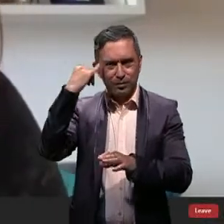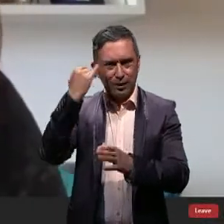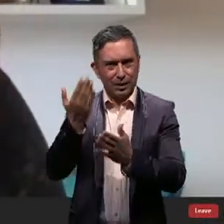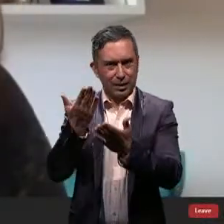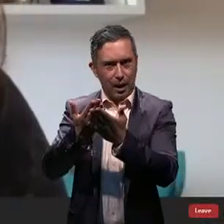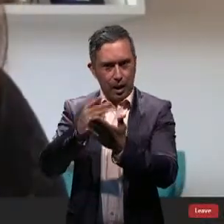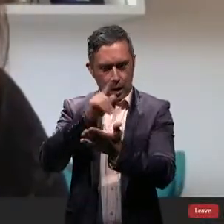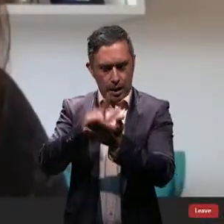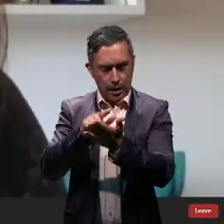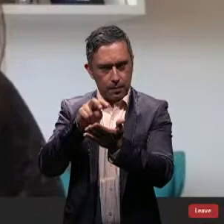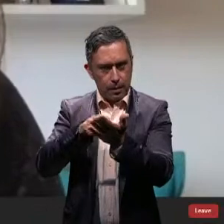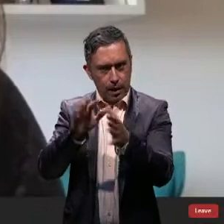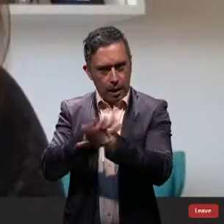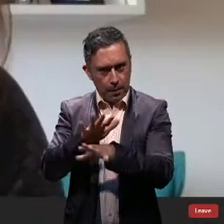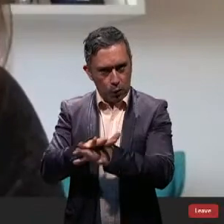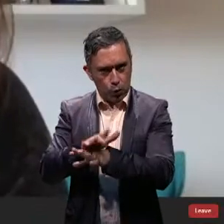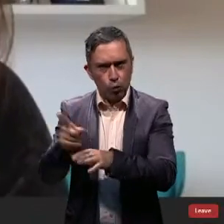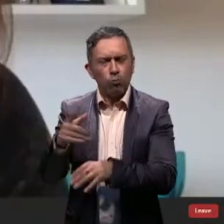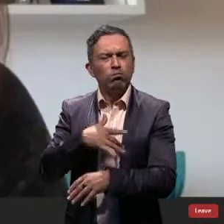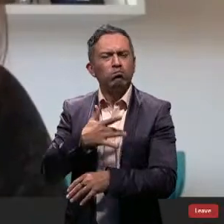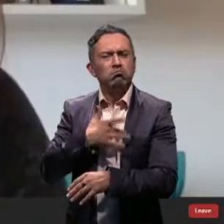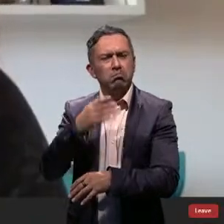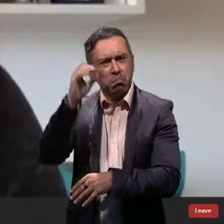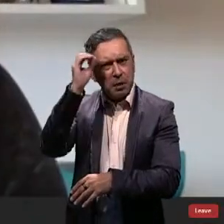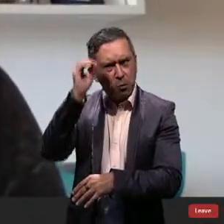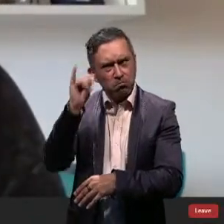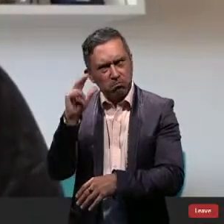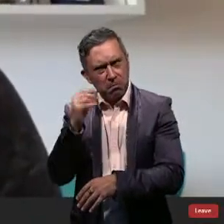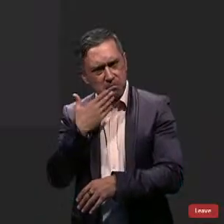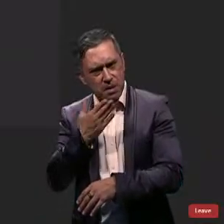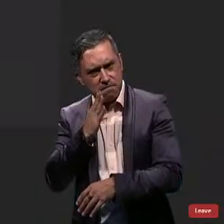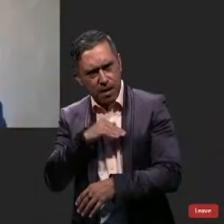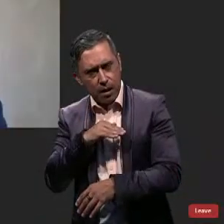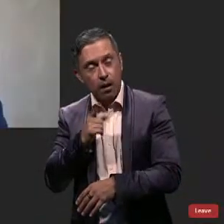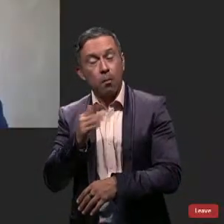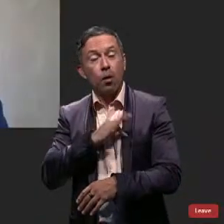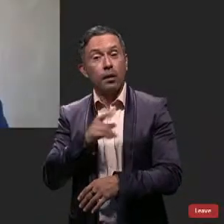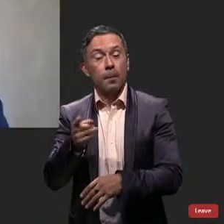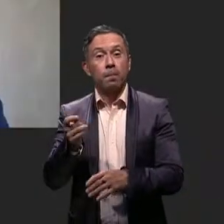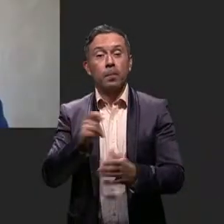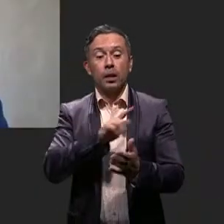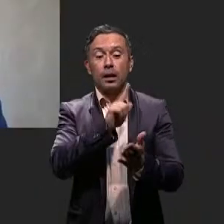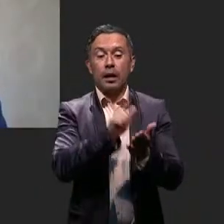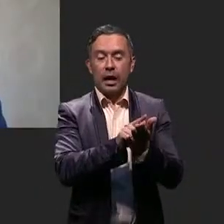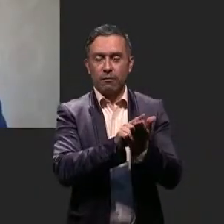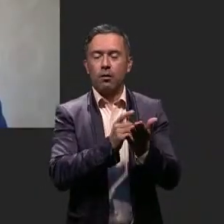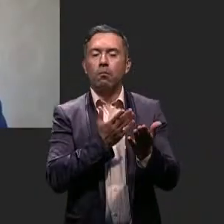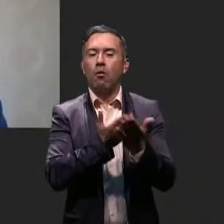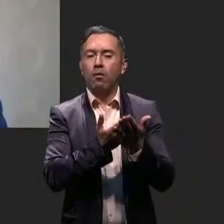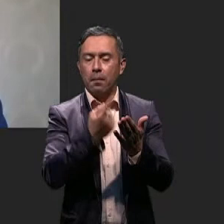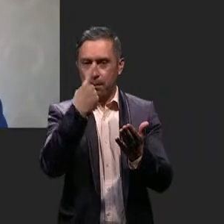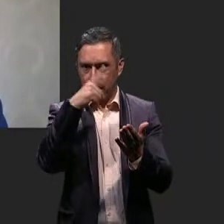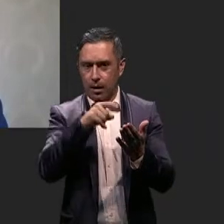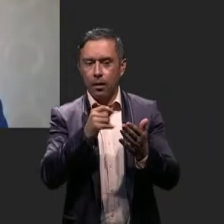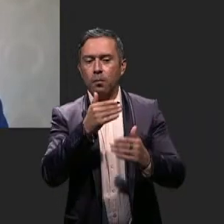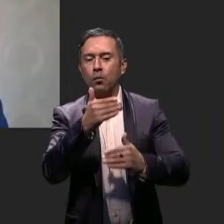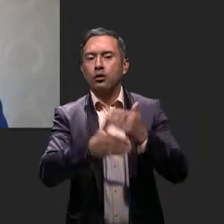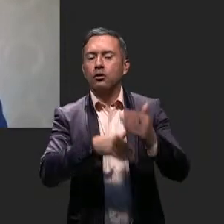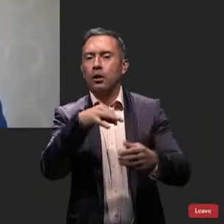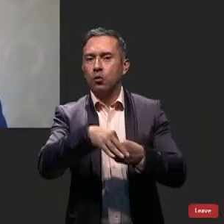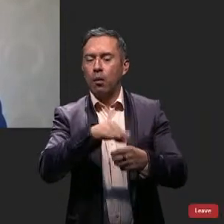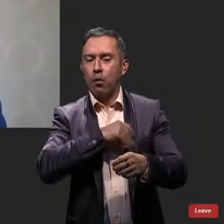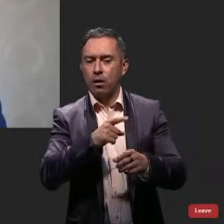reforms? Would you be able to classify them? Are there reforms that are being proposed that are